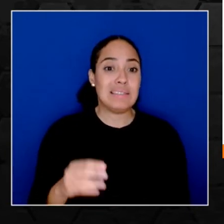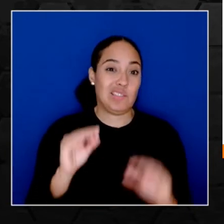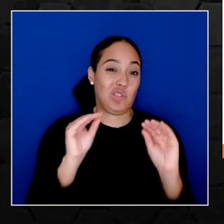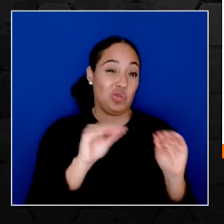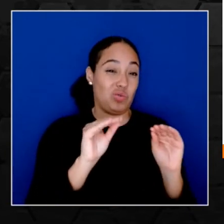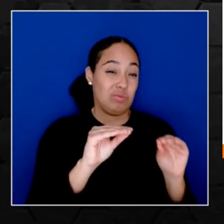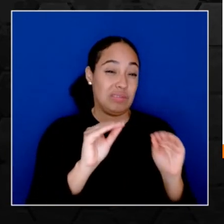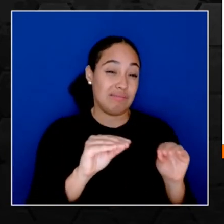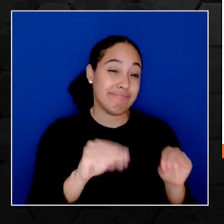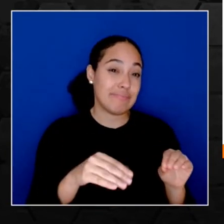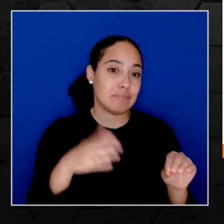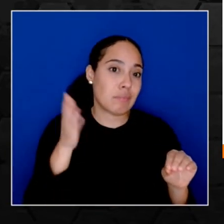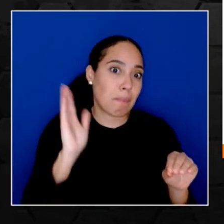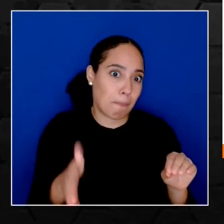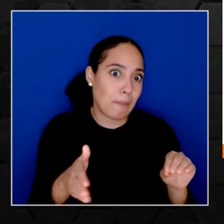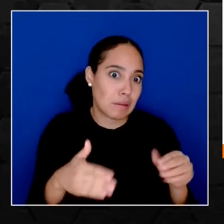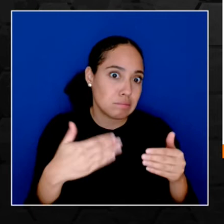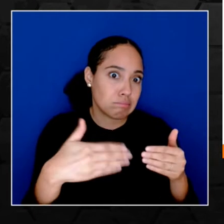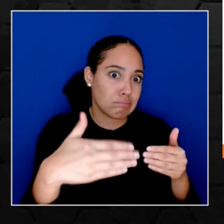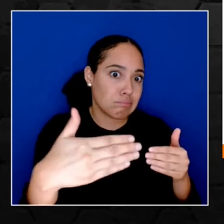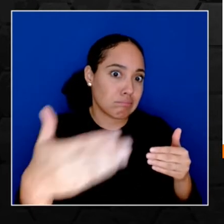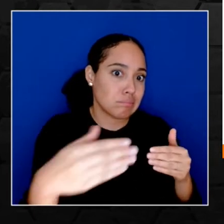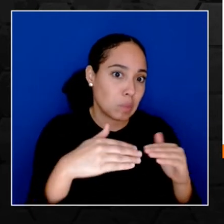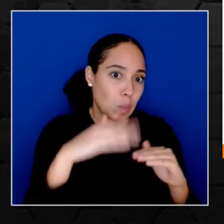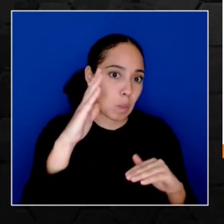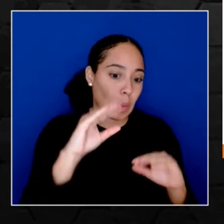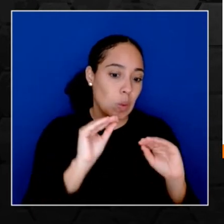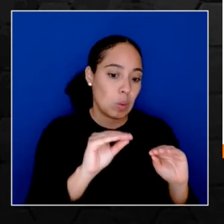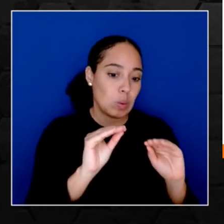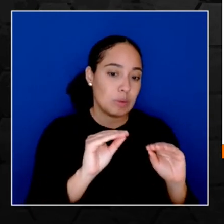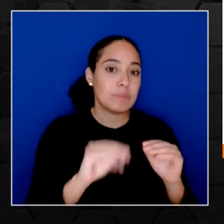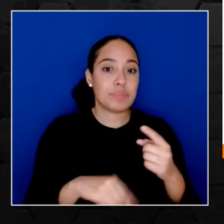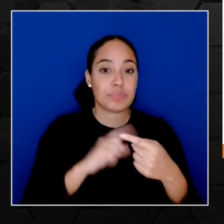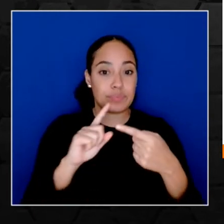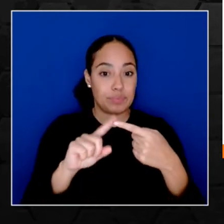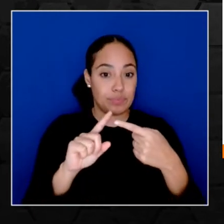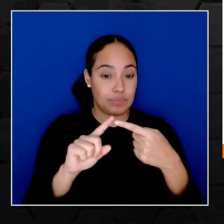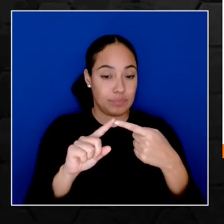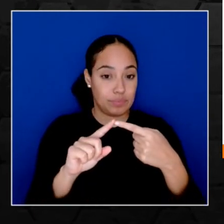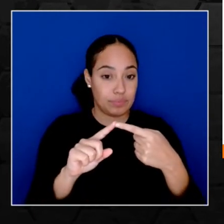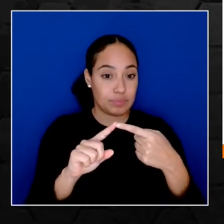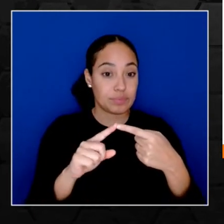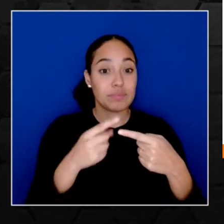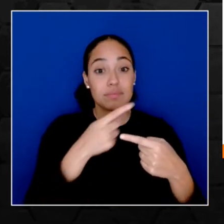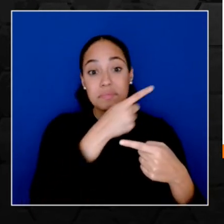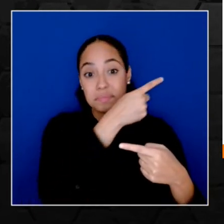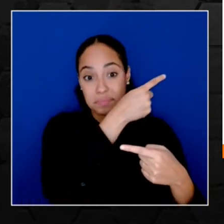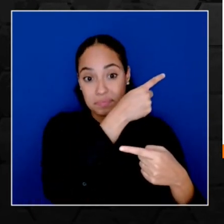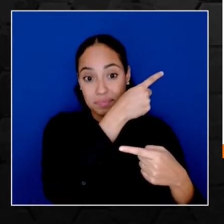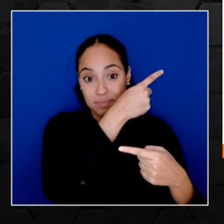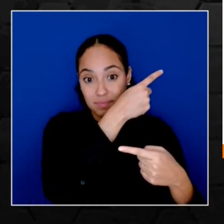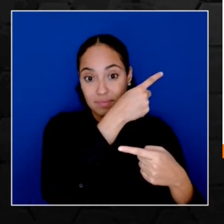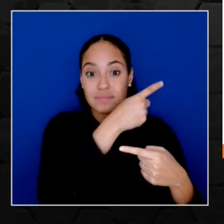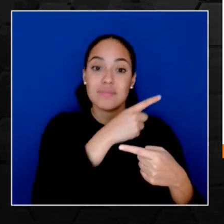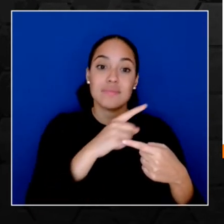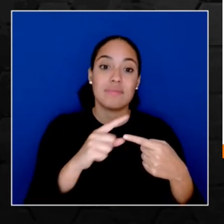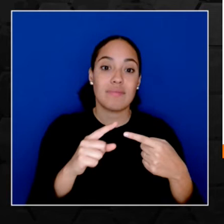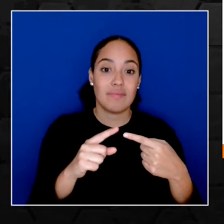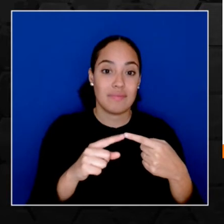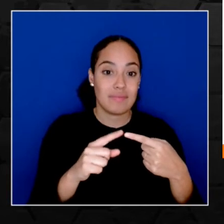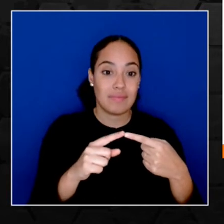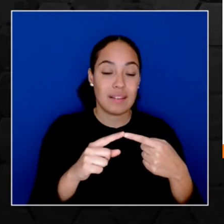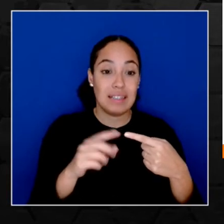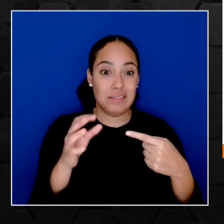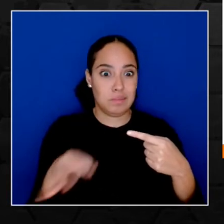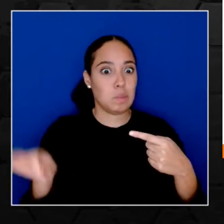end. So high value application and solution for the ML use in front end web, because we want to make it as simple as it is for the web